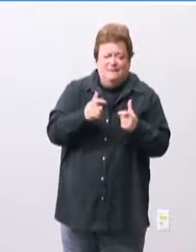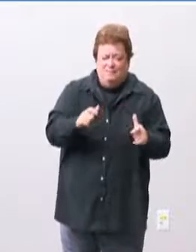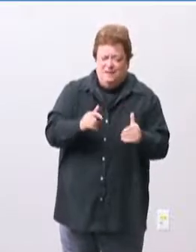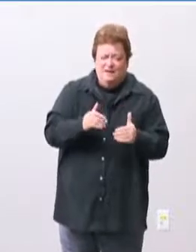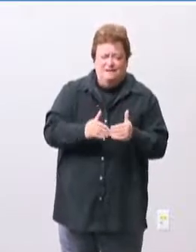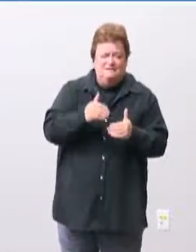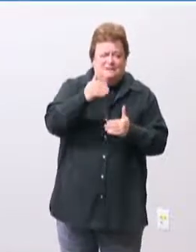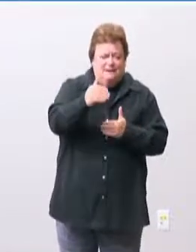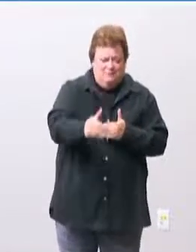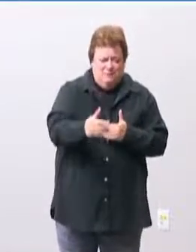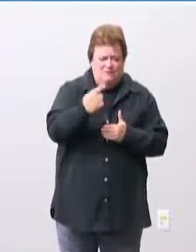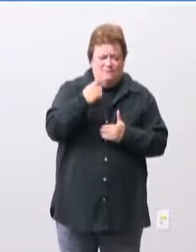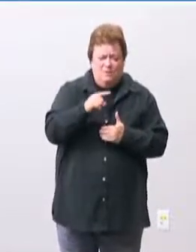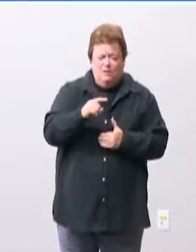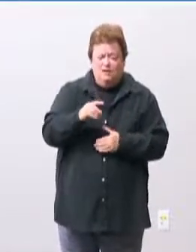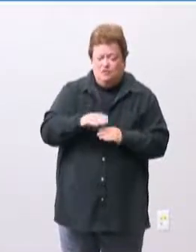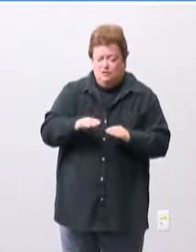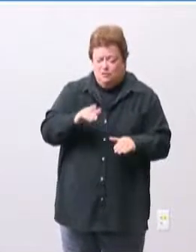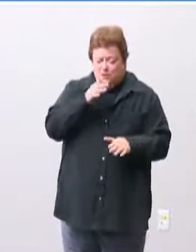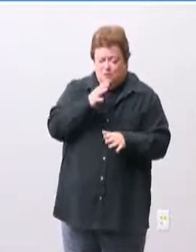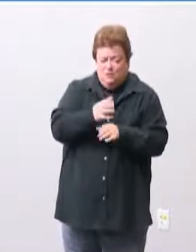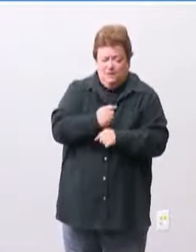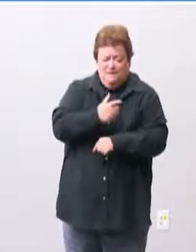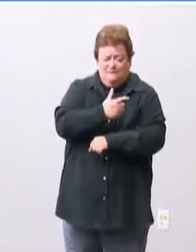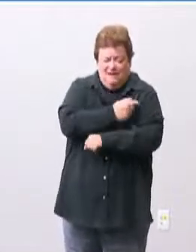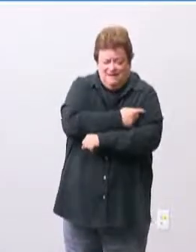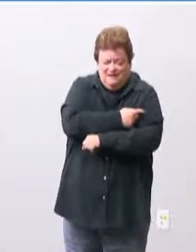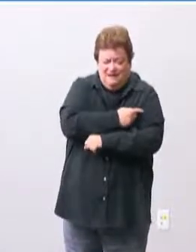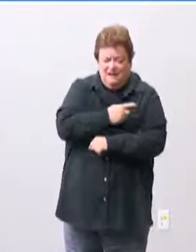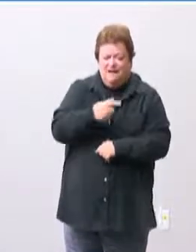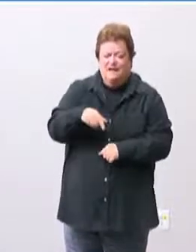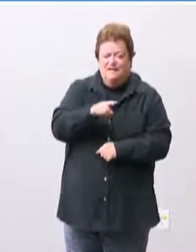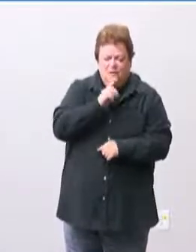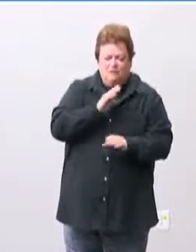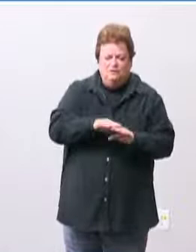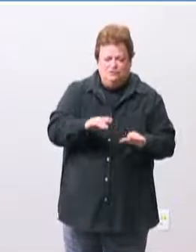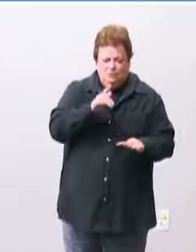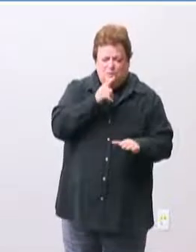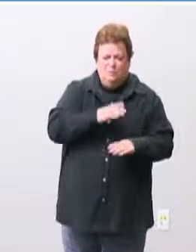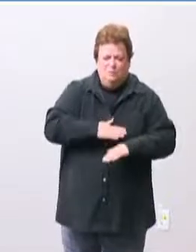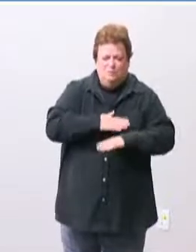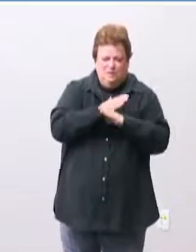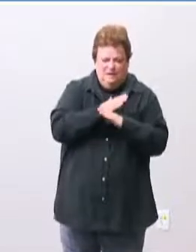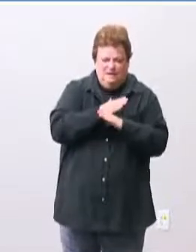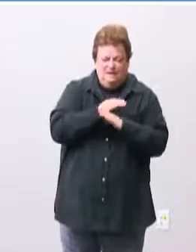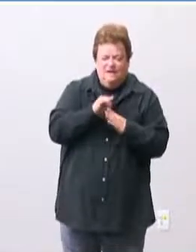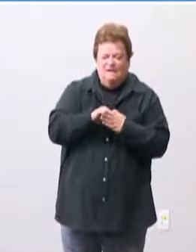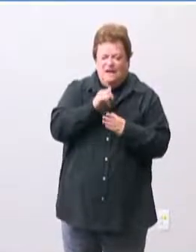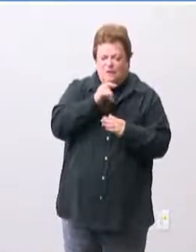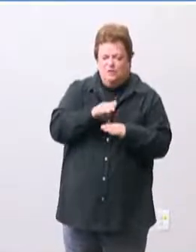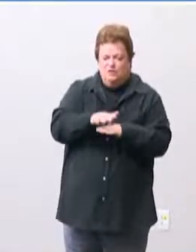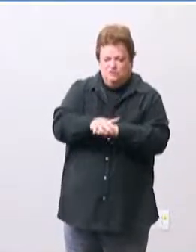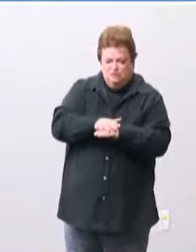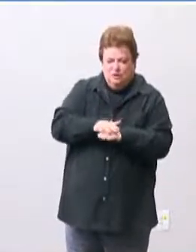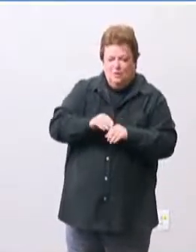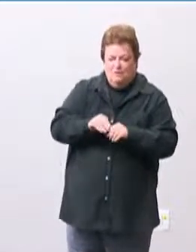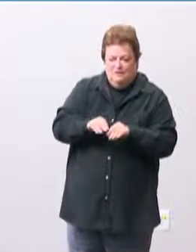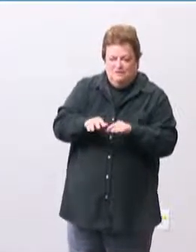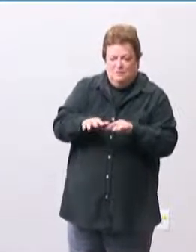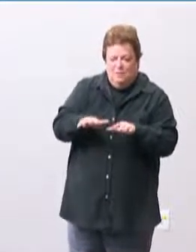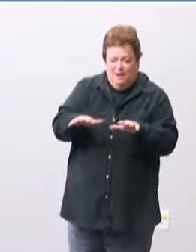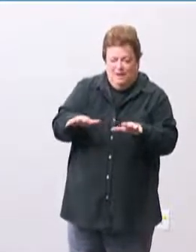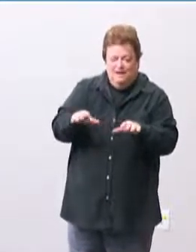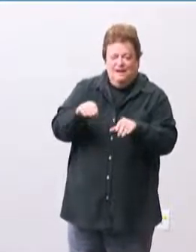community. Children who are vaccinated are children who are protected, which slows the spread of the virus and aids